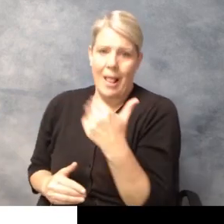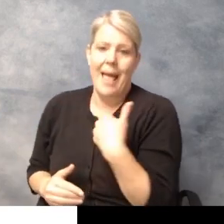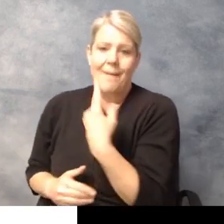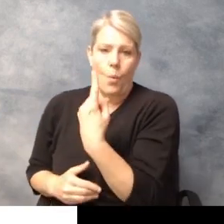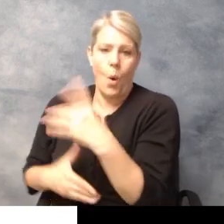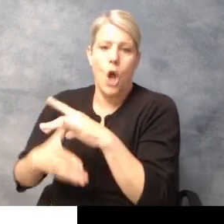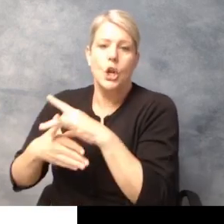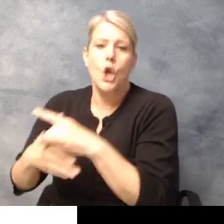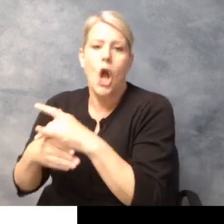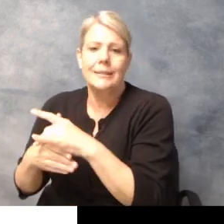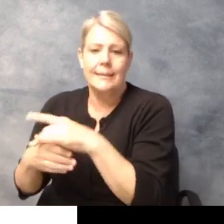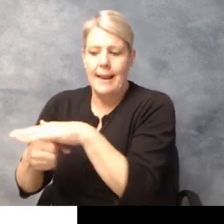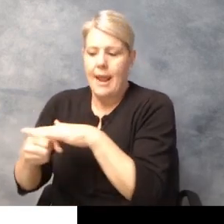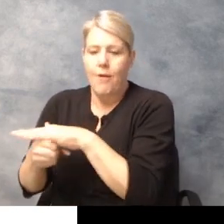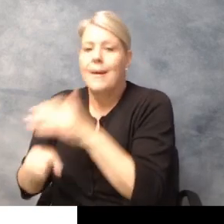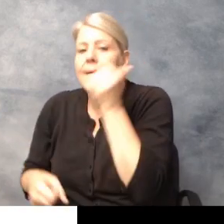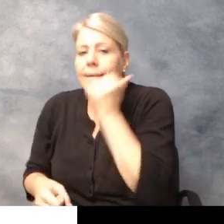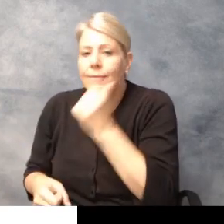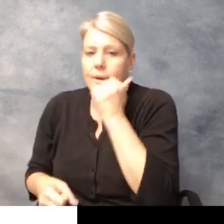per day.